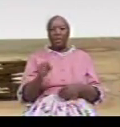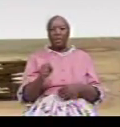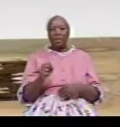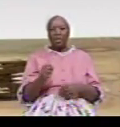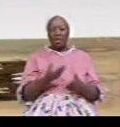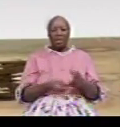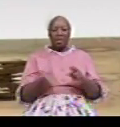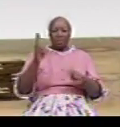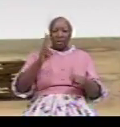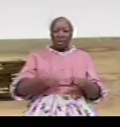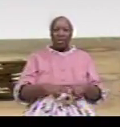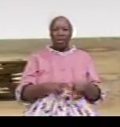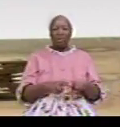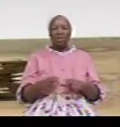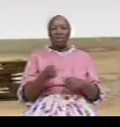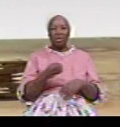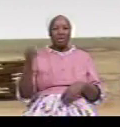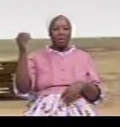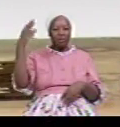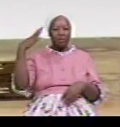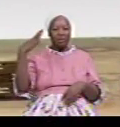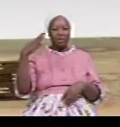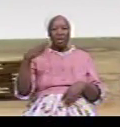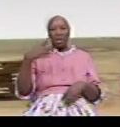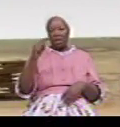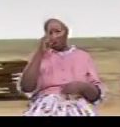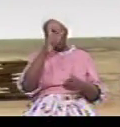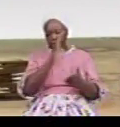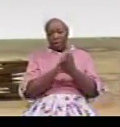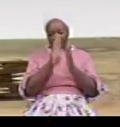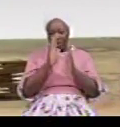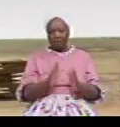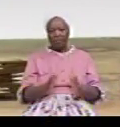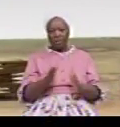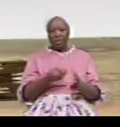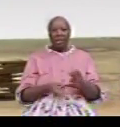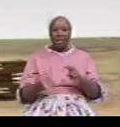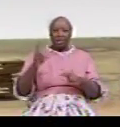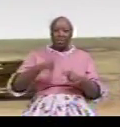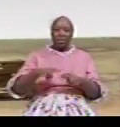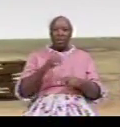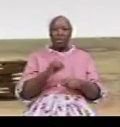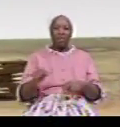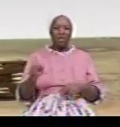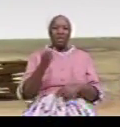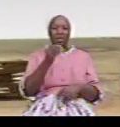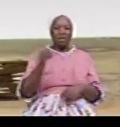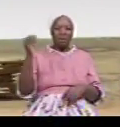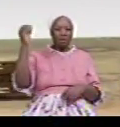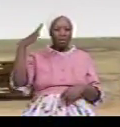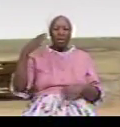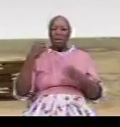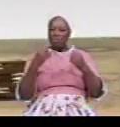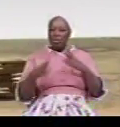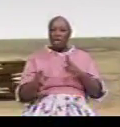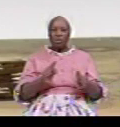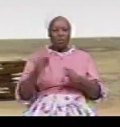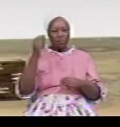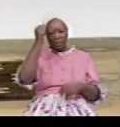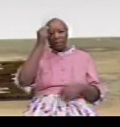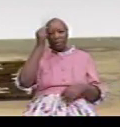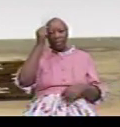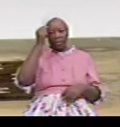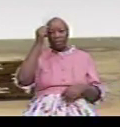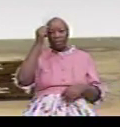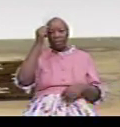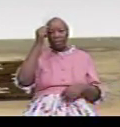grace. The believer's increasing grace. Many people thought,